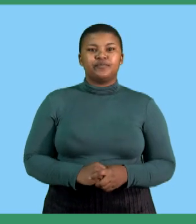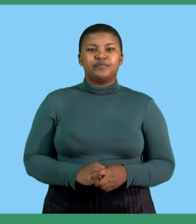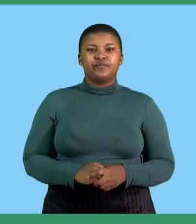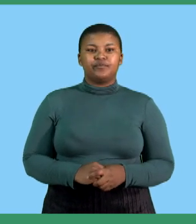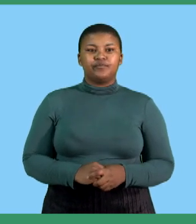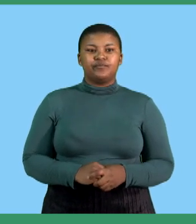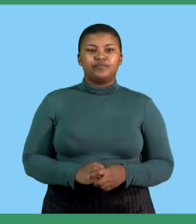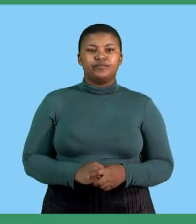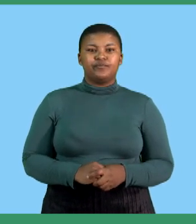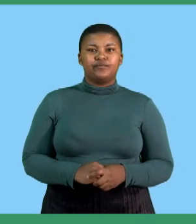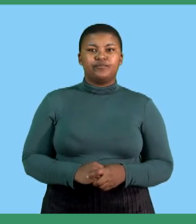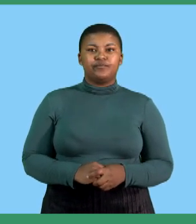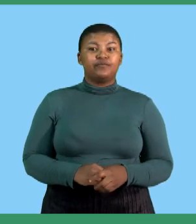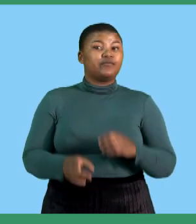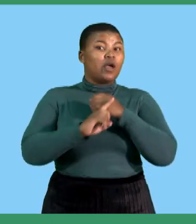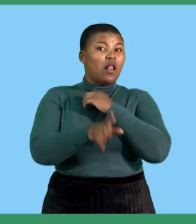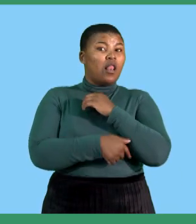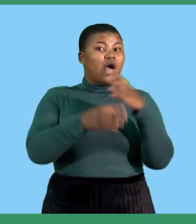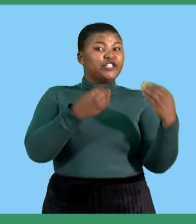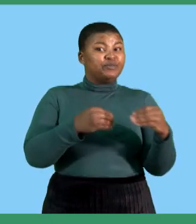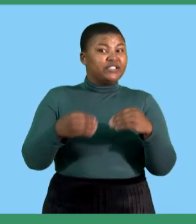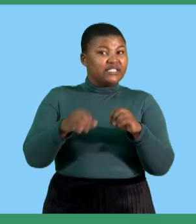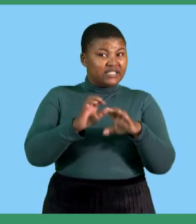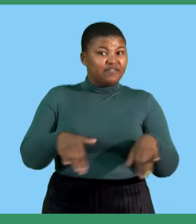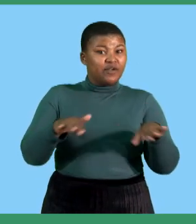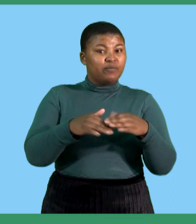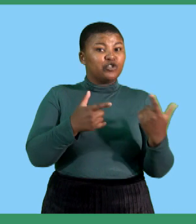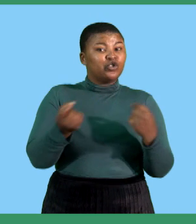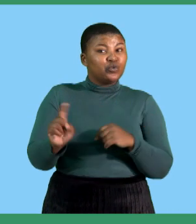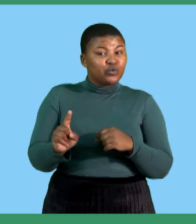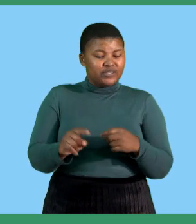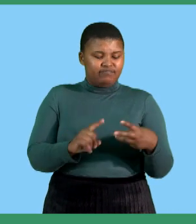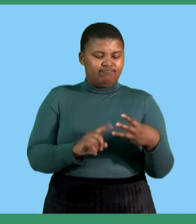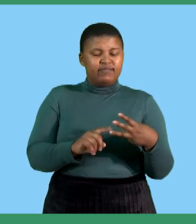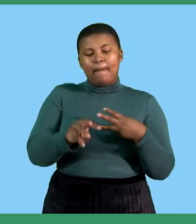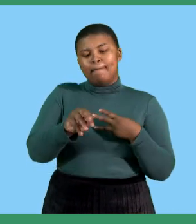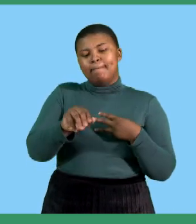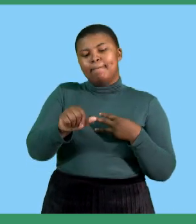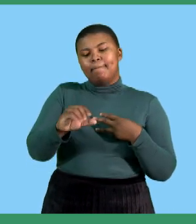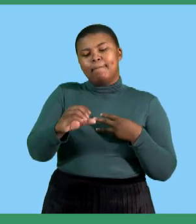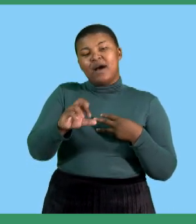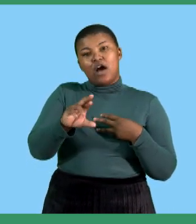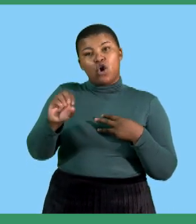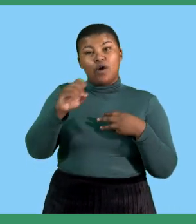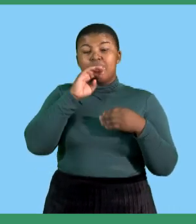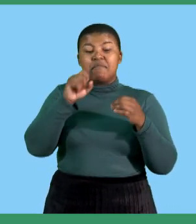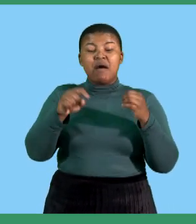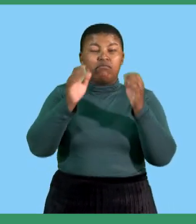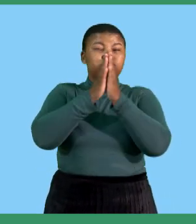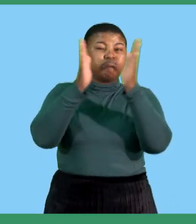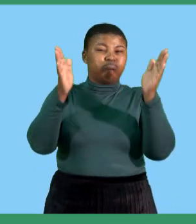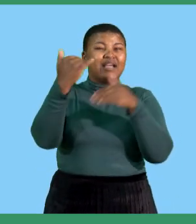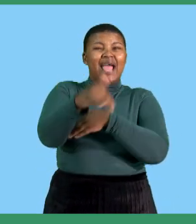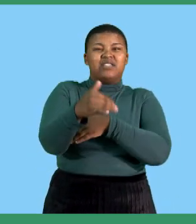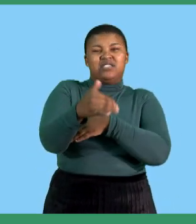non-governmental organizations. Then our last business environment is, of course, our macro environment, which is our